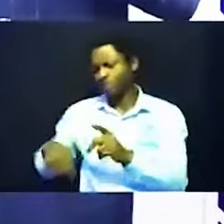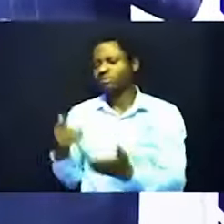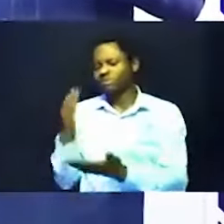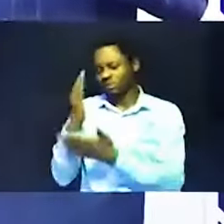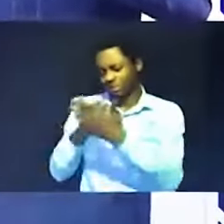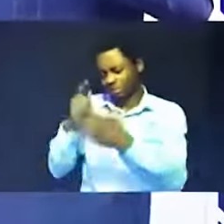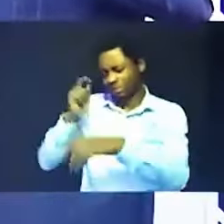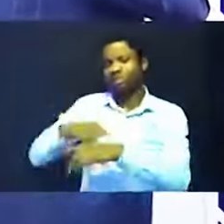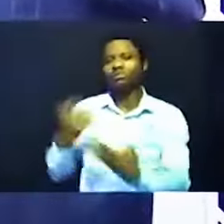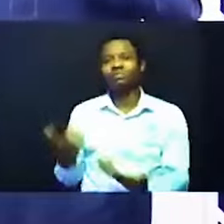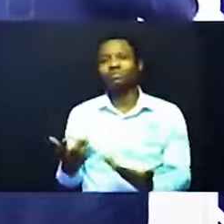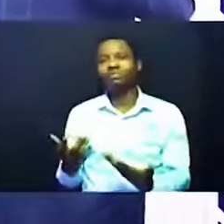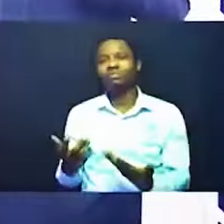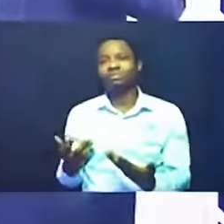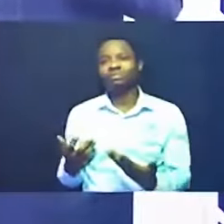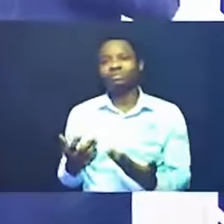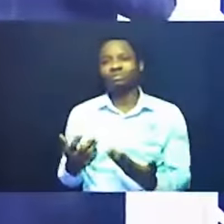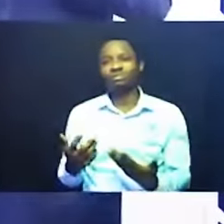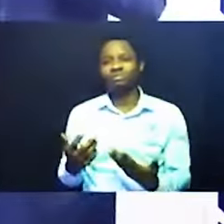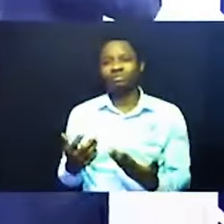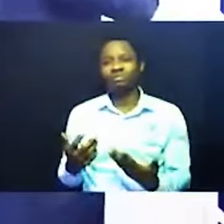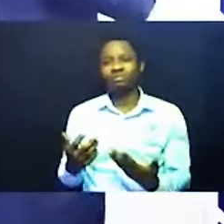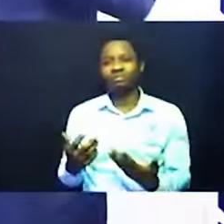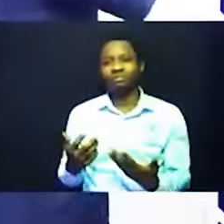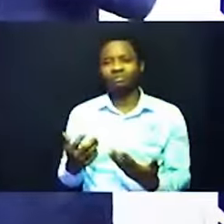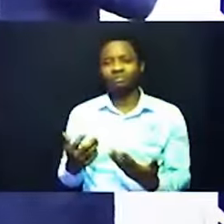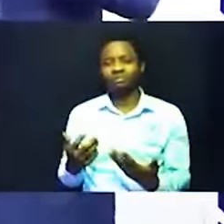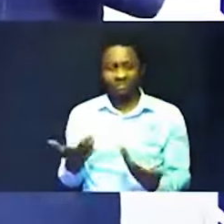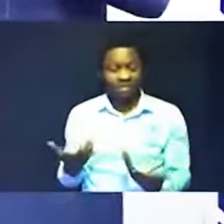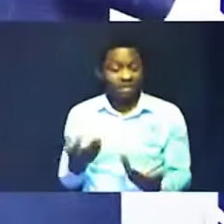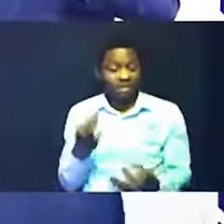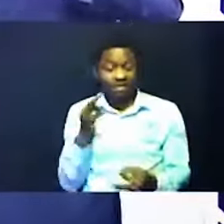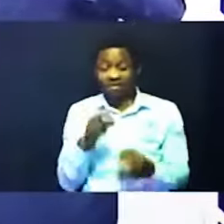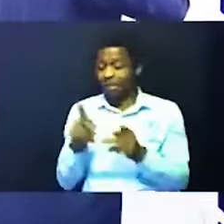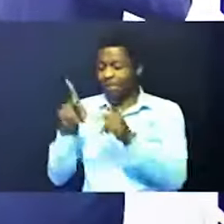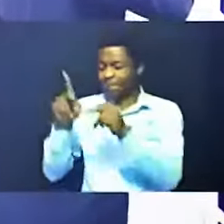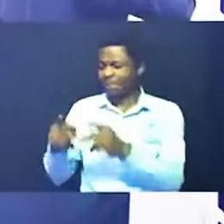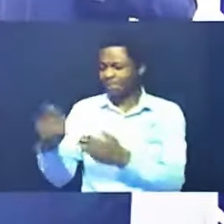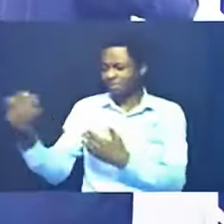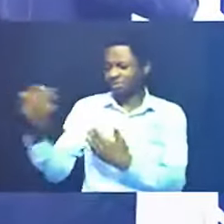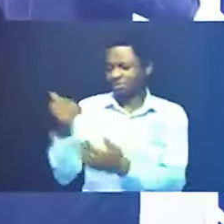benefactor yeah kindly help her you should be able to say no